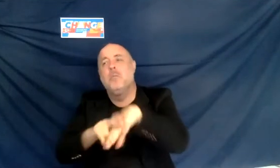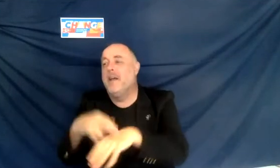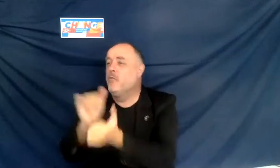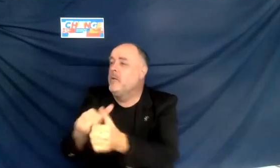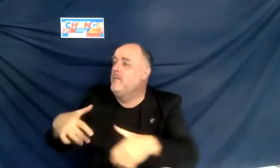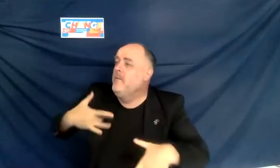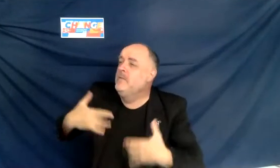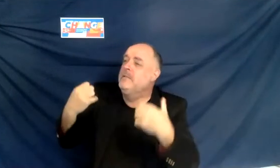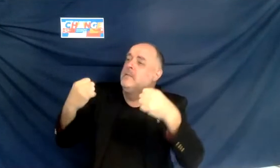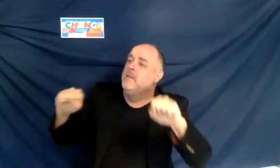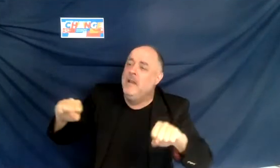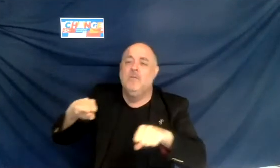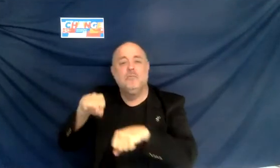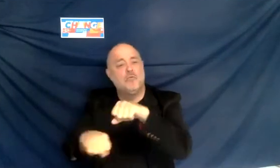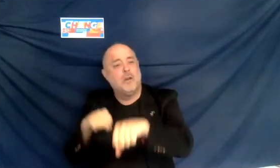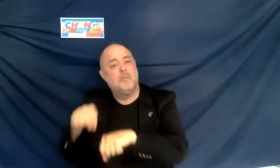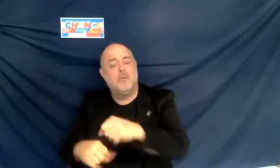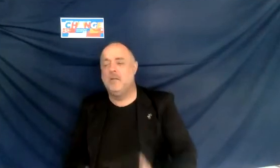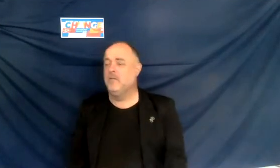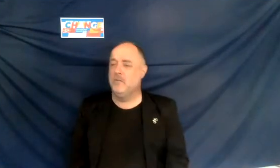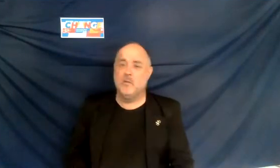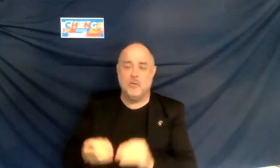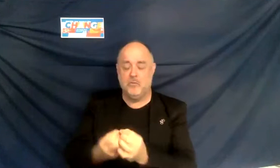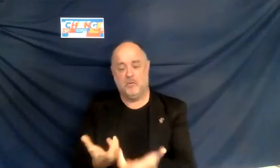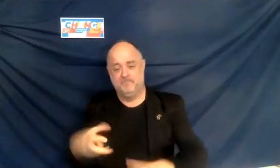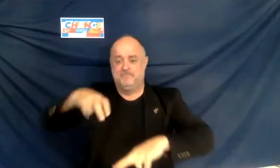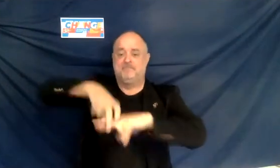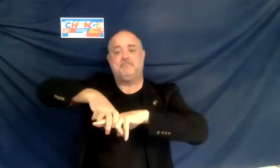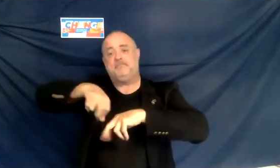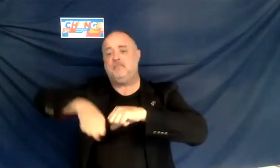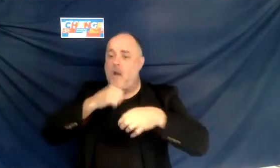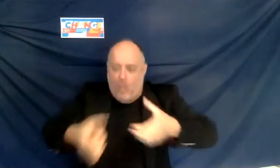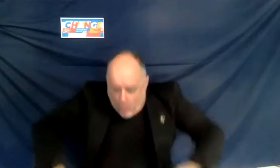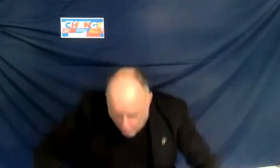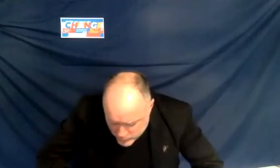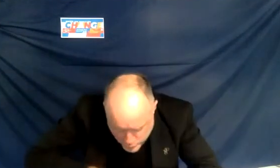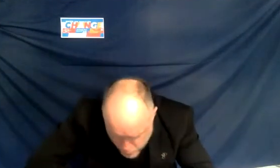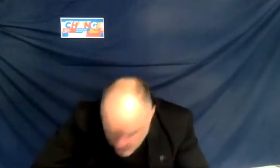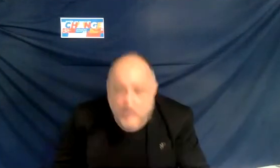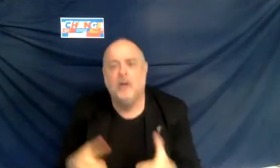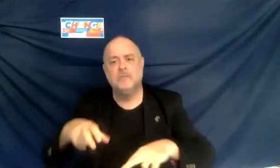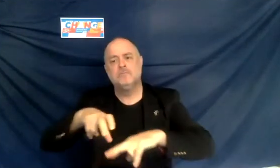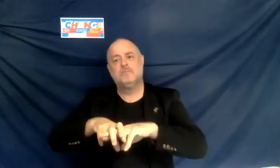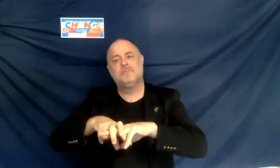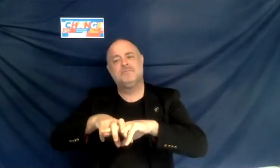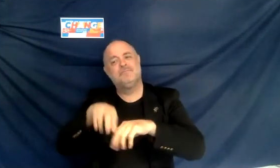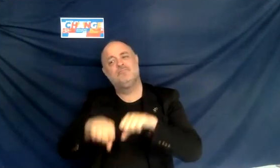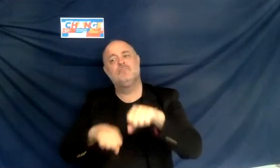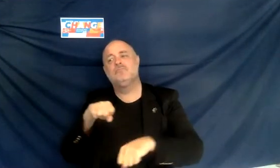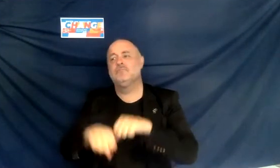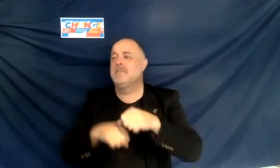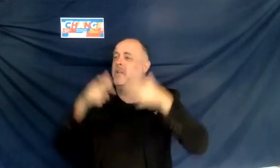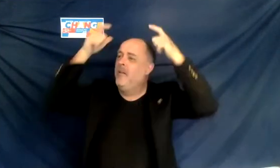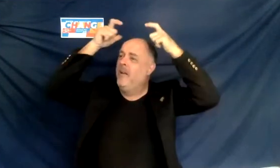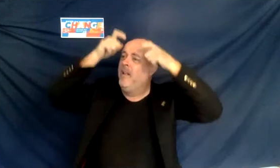And the safety in numbers, the upright bikes that they ride, kind of all combine to create this, this culture where a helmet is